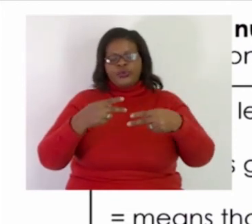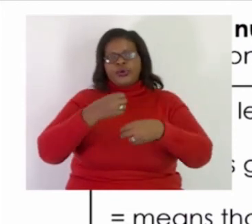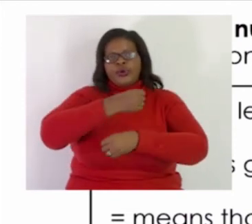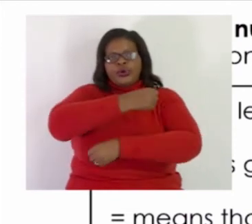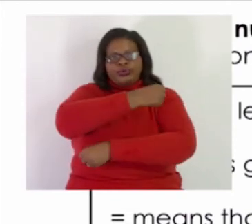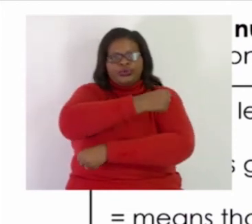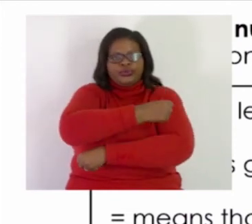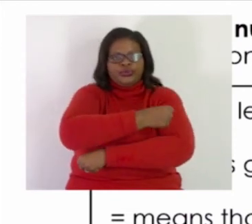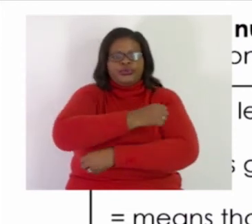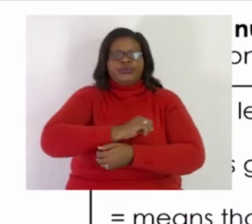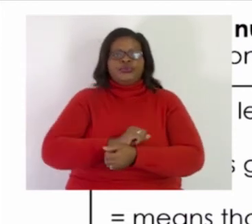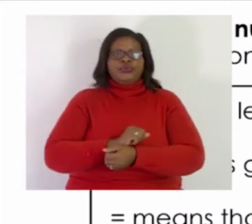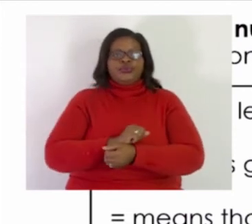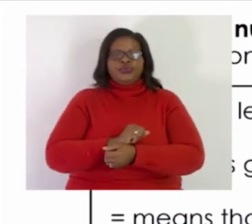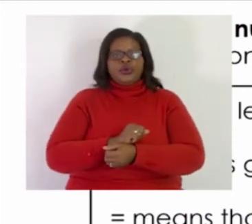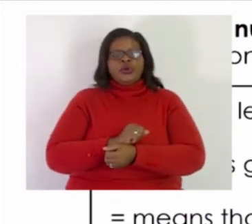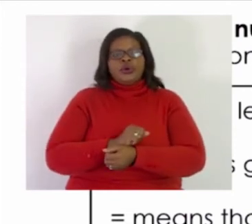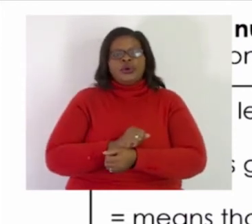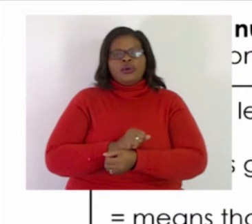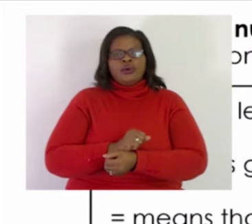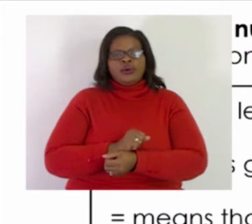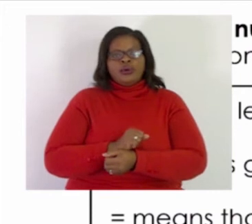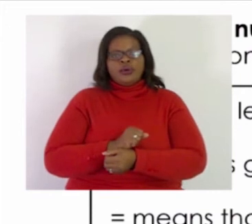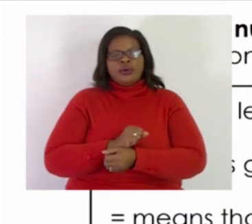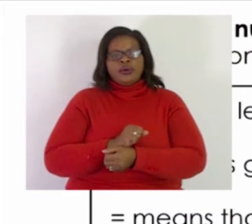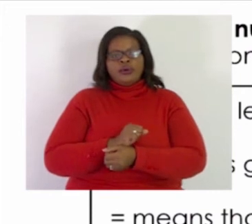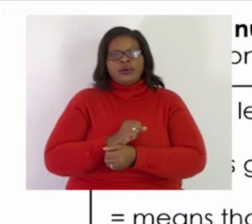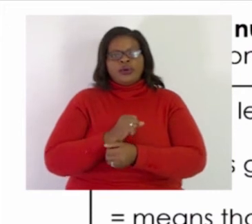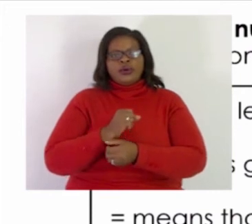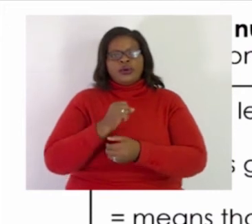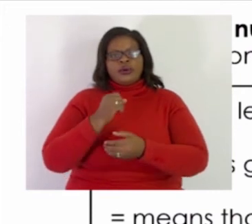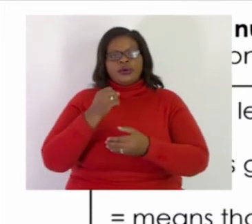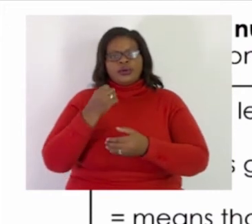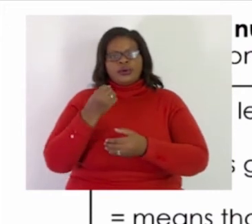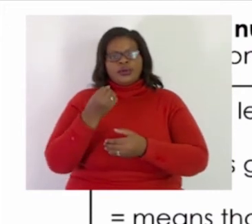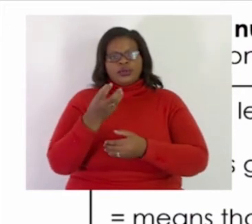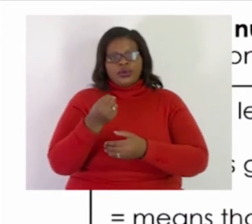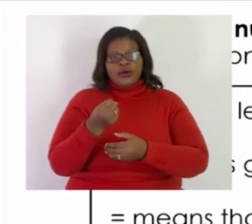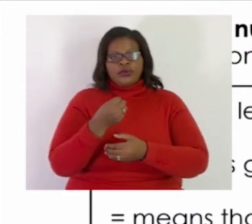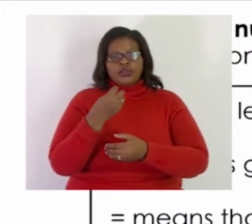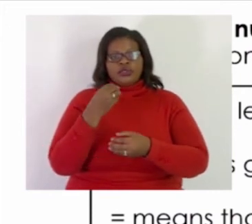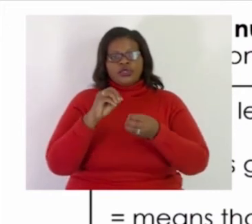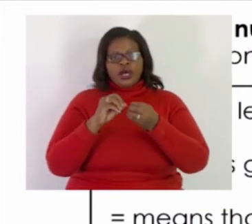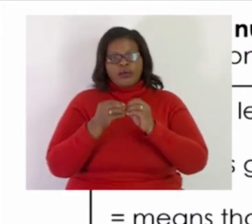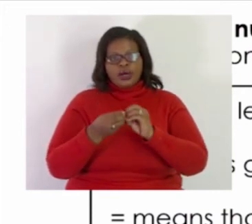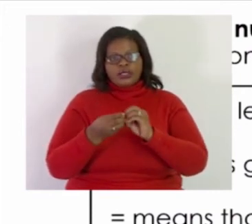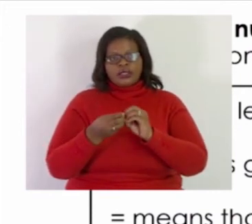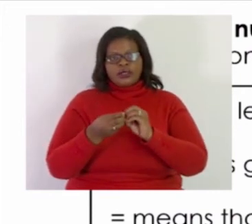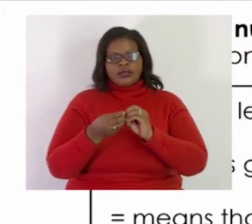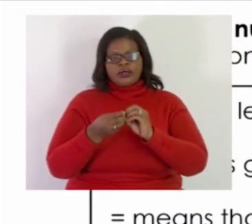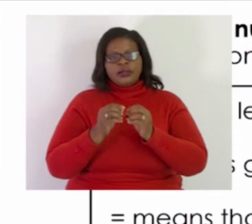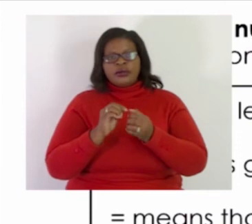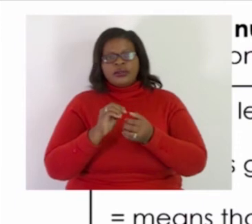under comparing numbers, at the end, there is to compare numbers. Maybe we can just correct that